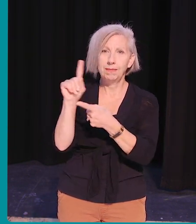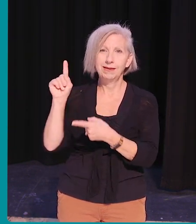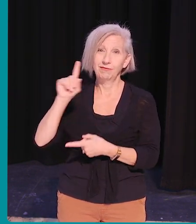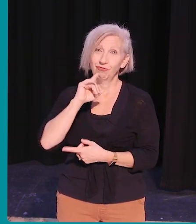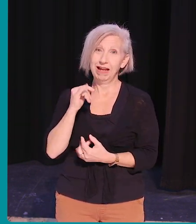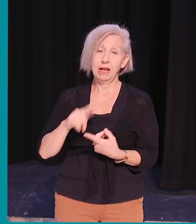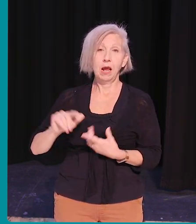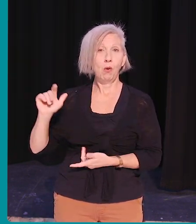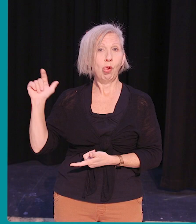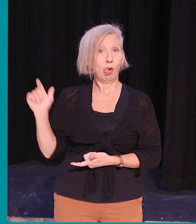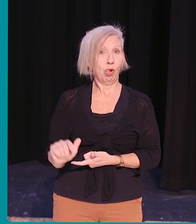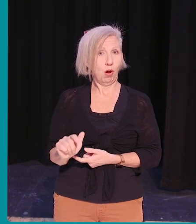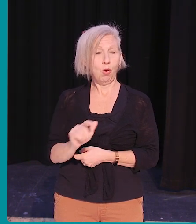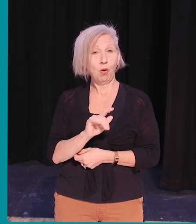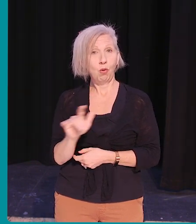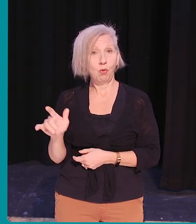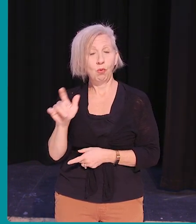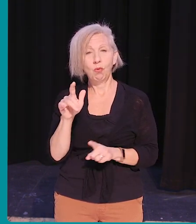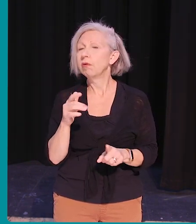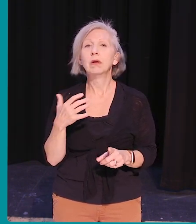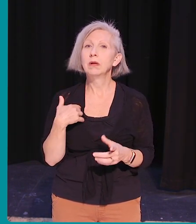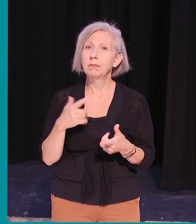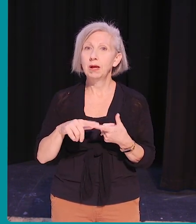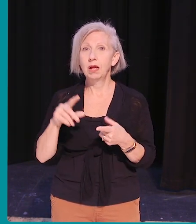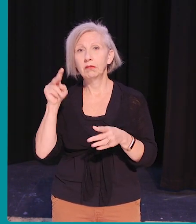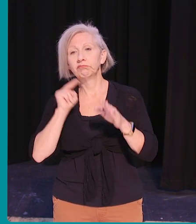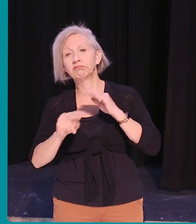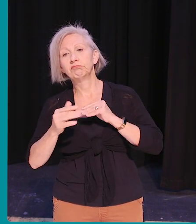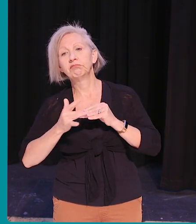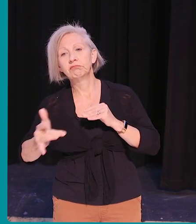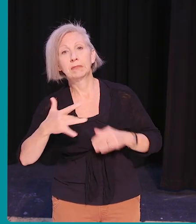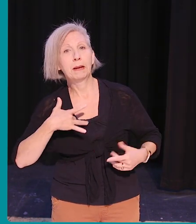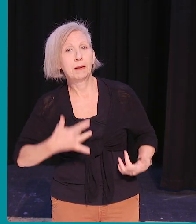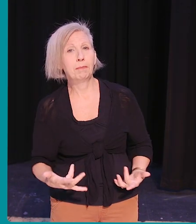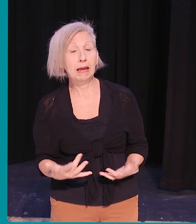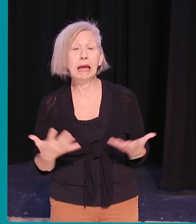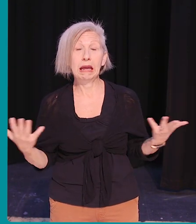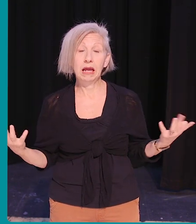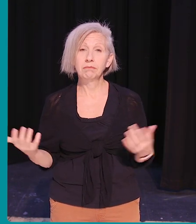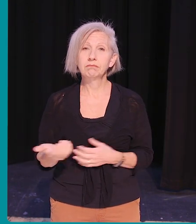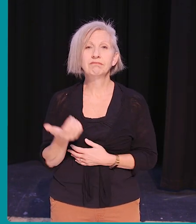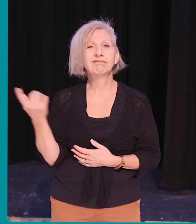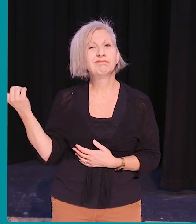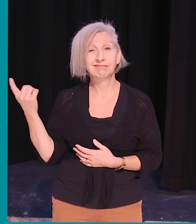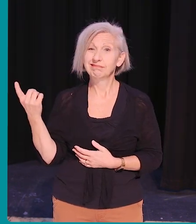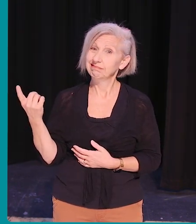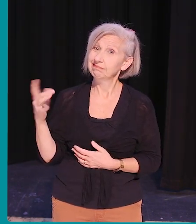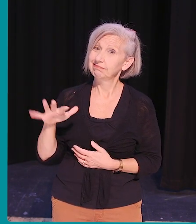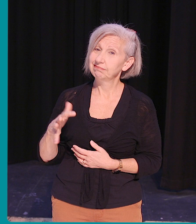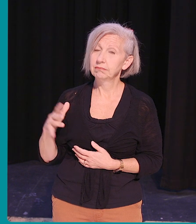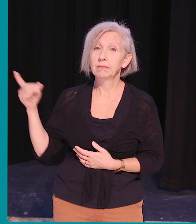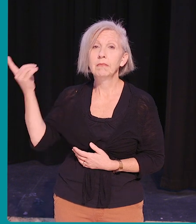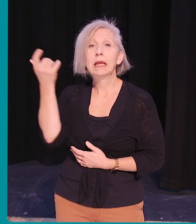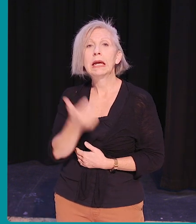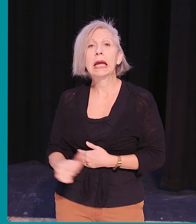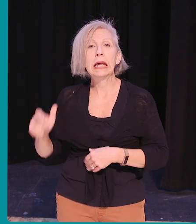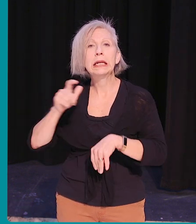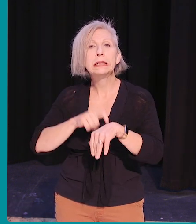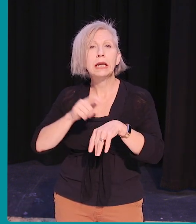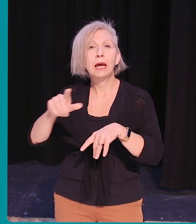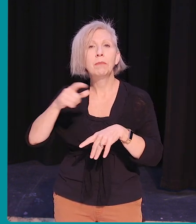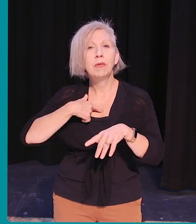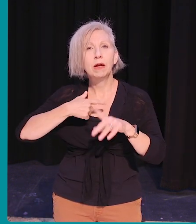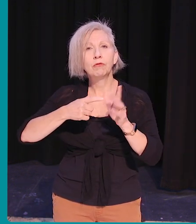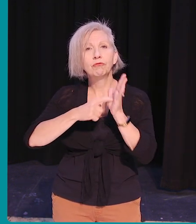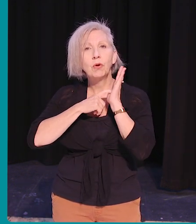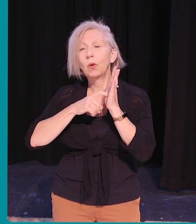right? So if you're involved in any kind of job that requires high-level thinking work, analytical work, interpersonal work, those blue